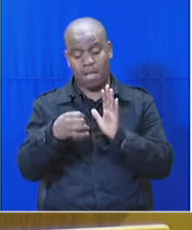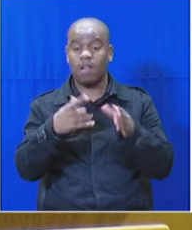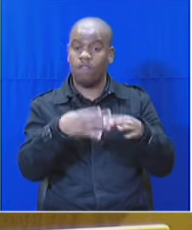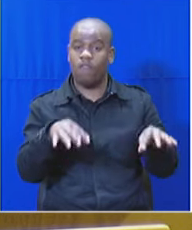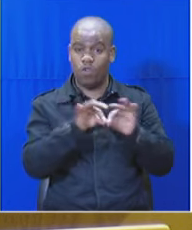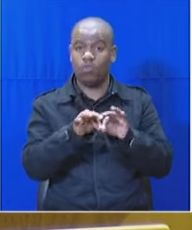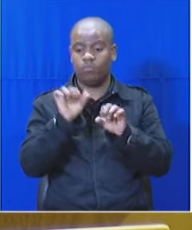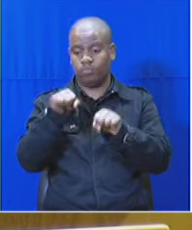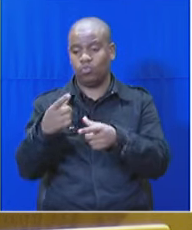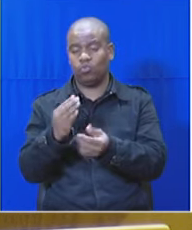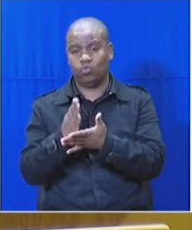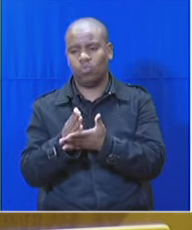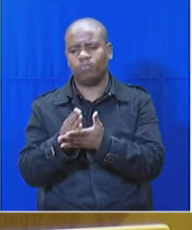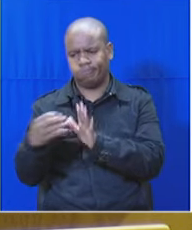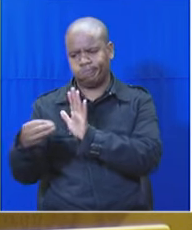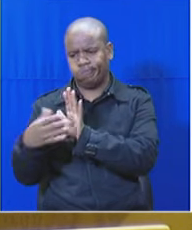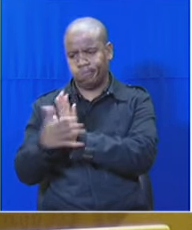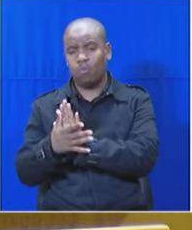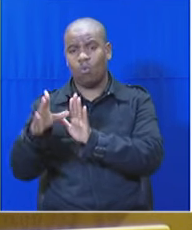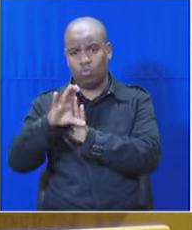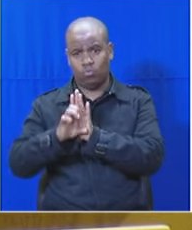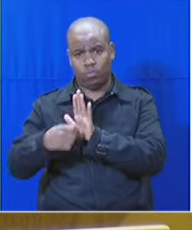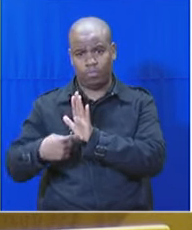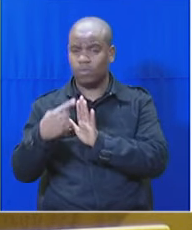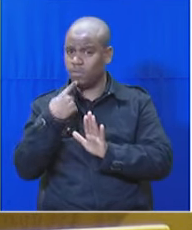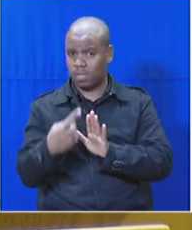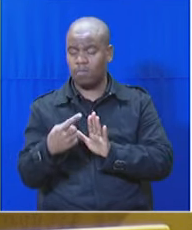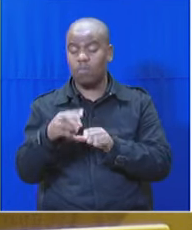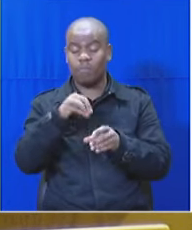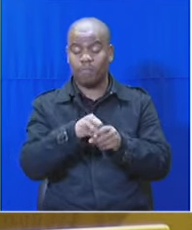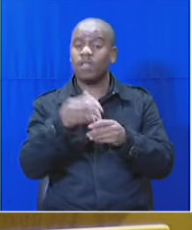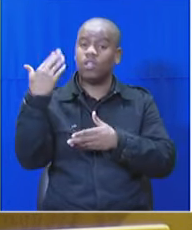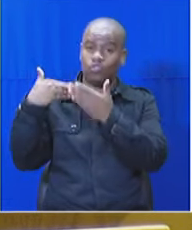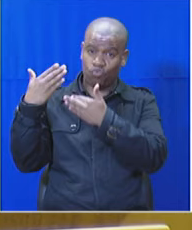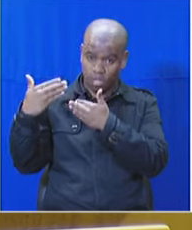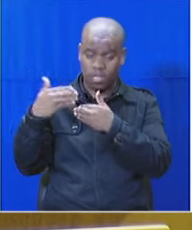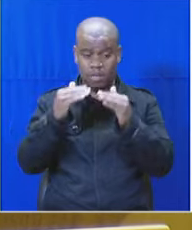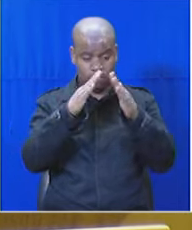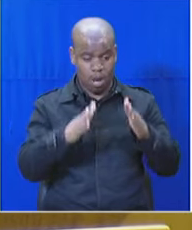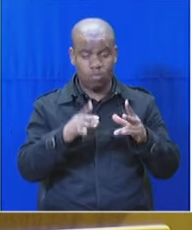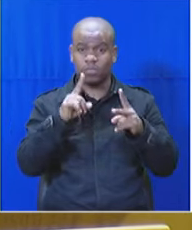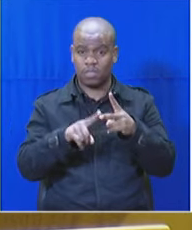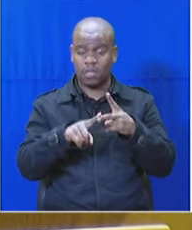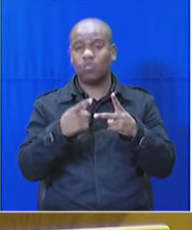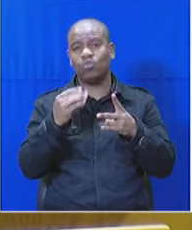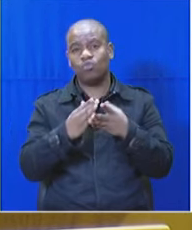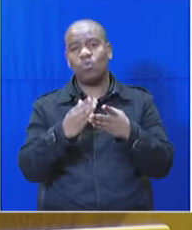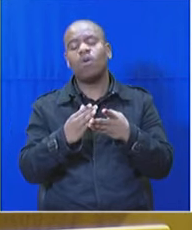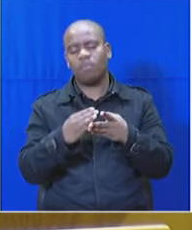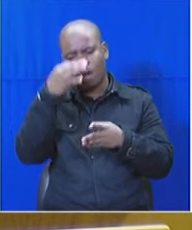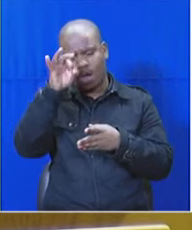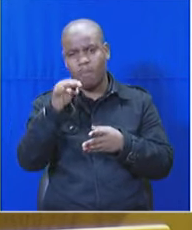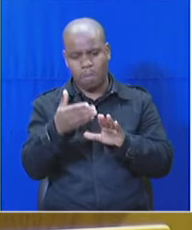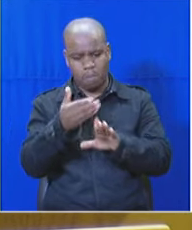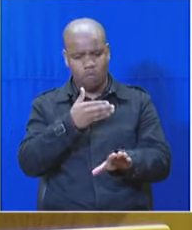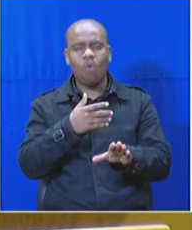4 discount factors listed in the Constitution, which include the history of the property and the extent to which the state has